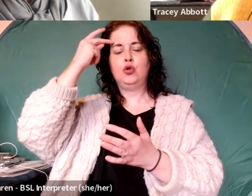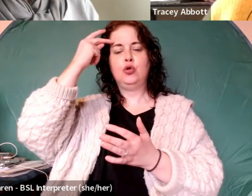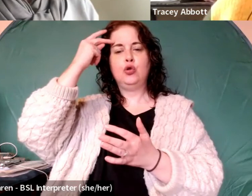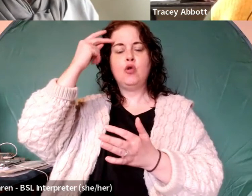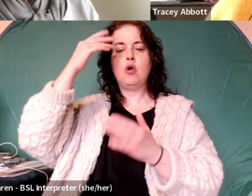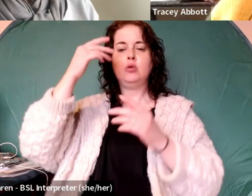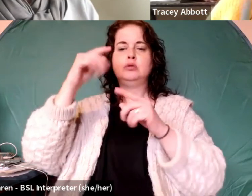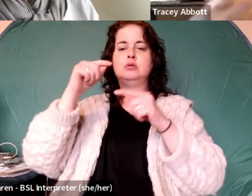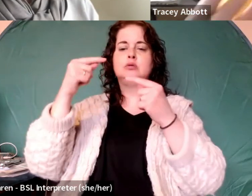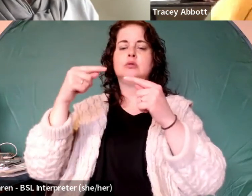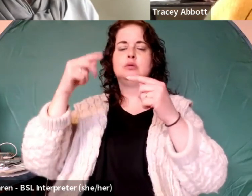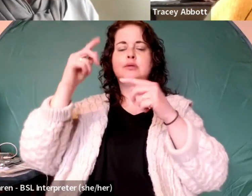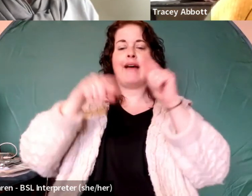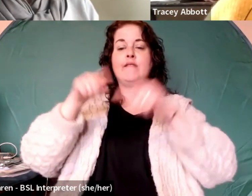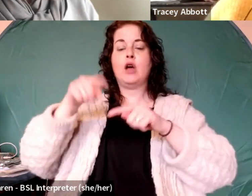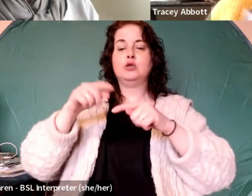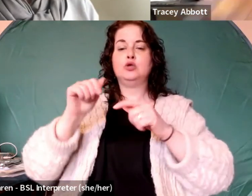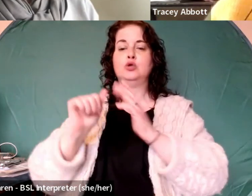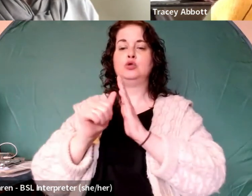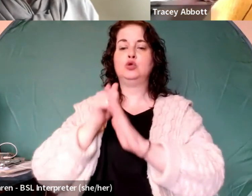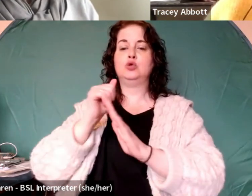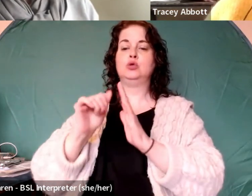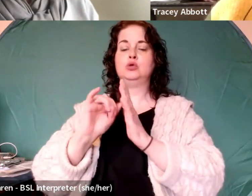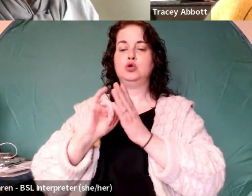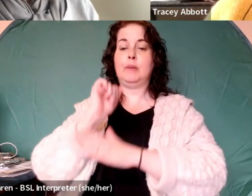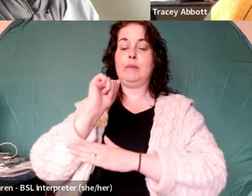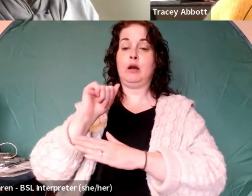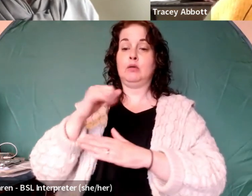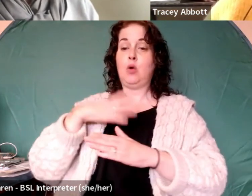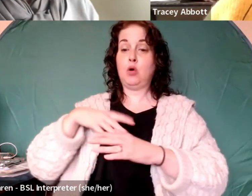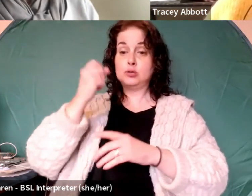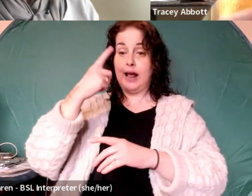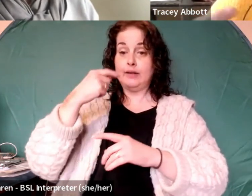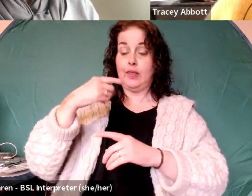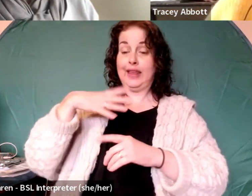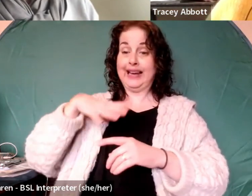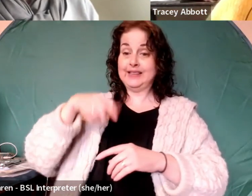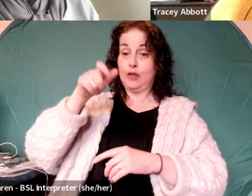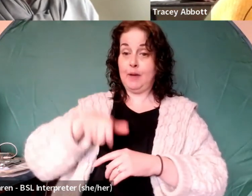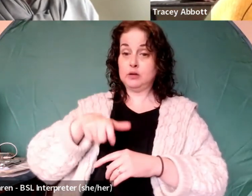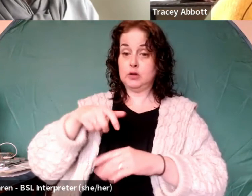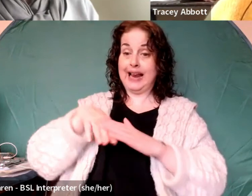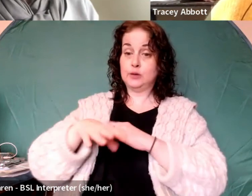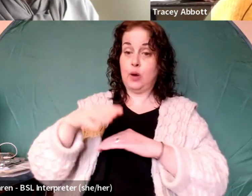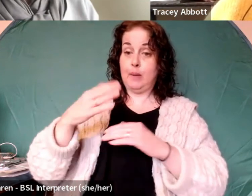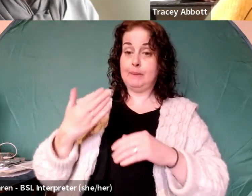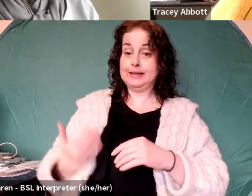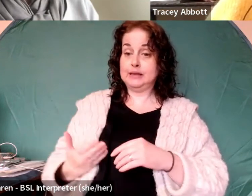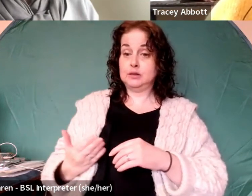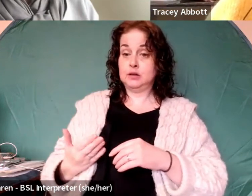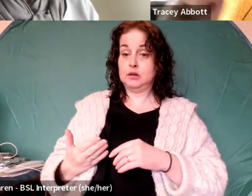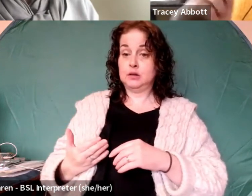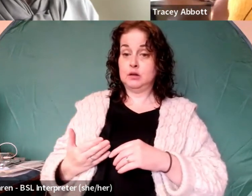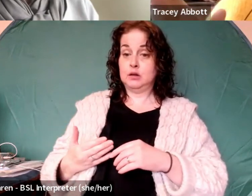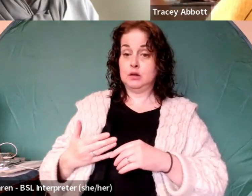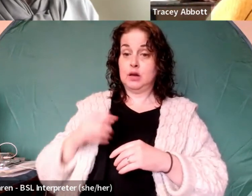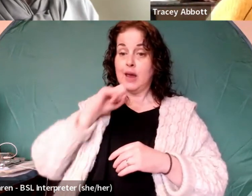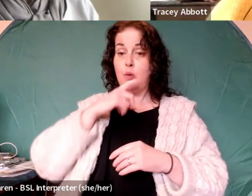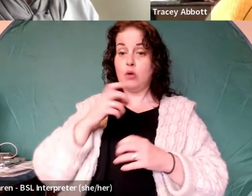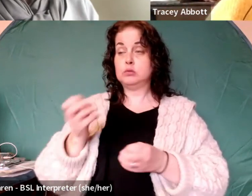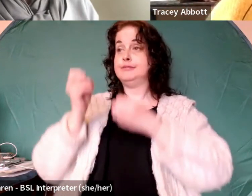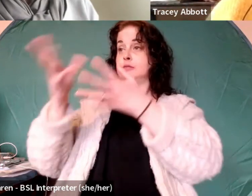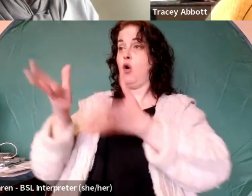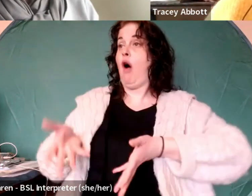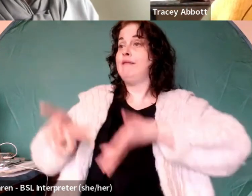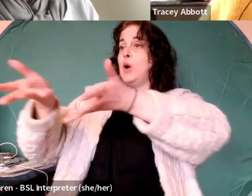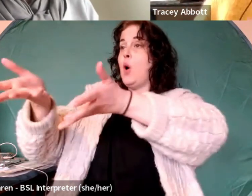without perhaps understanding the background and the needs of the individual coming in to a business, that it wouldn't necessarily be just throw them in the office